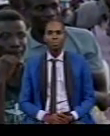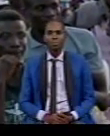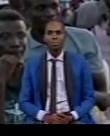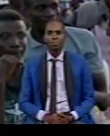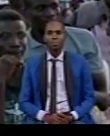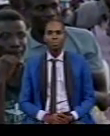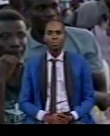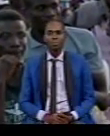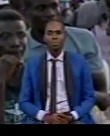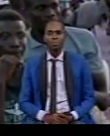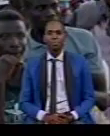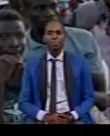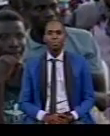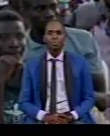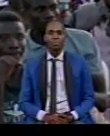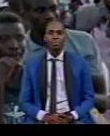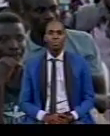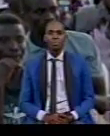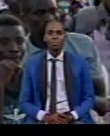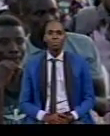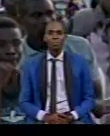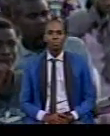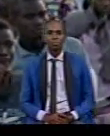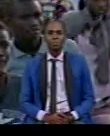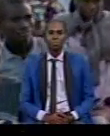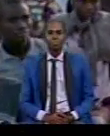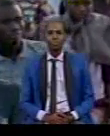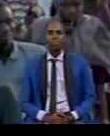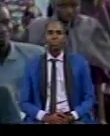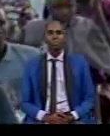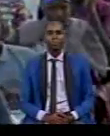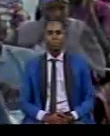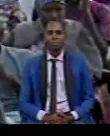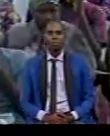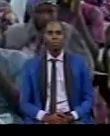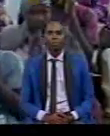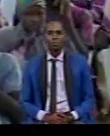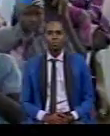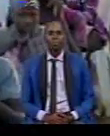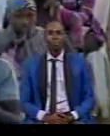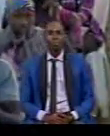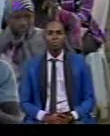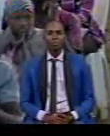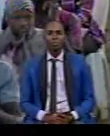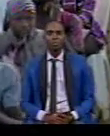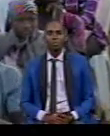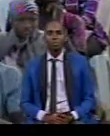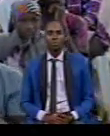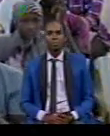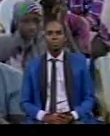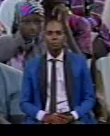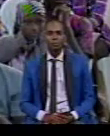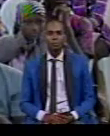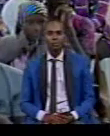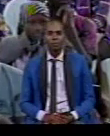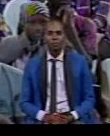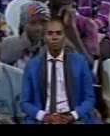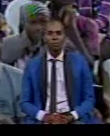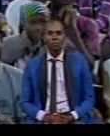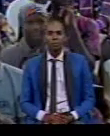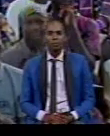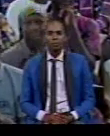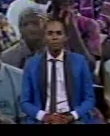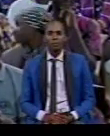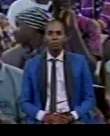You can see your sincerity. You can see your, your commitment unto him, that you